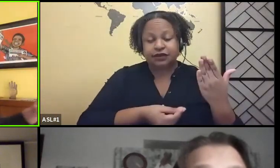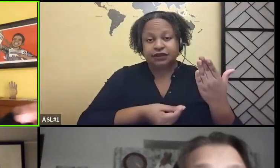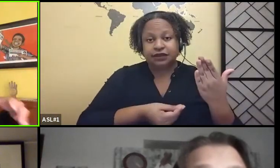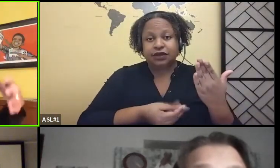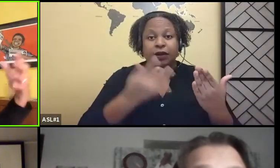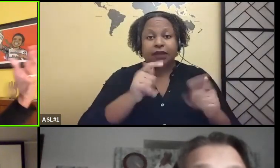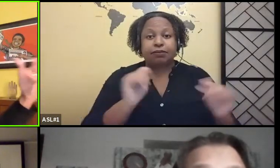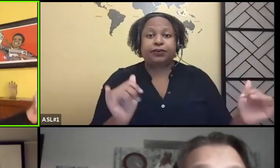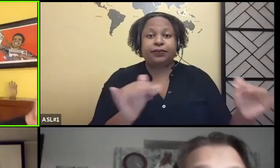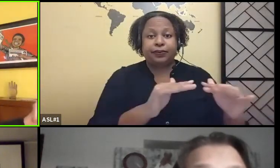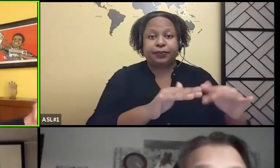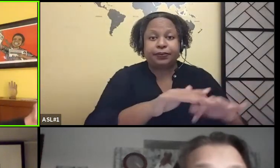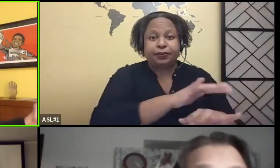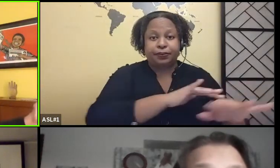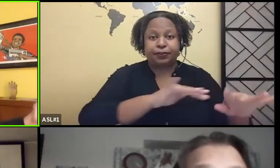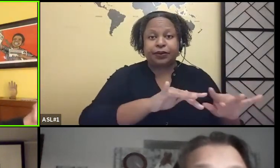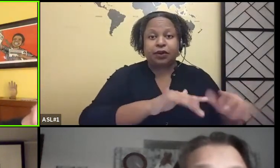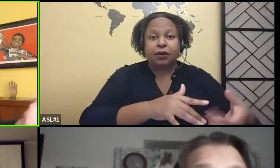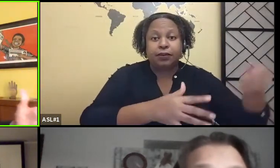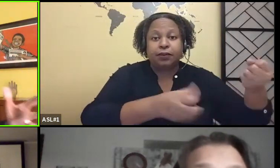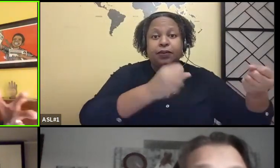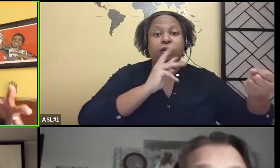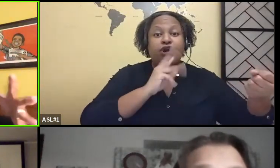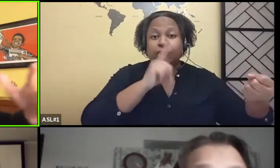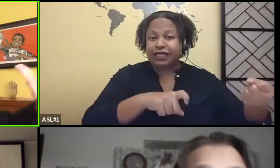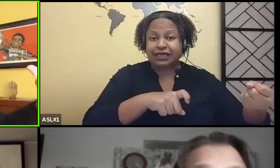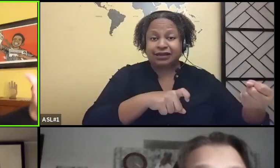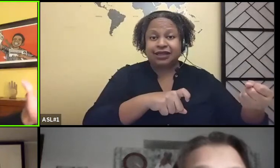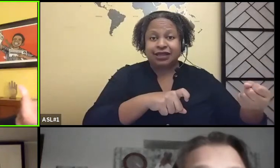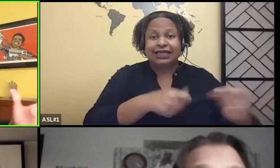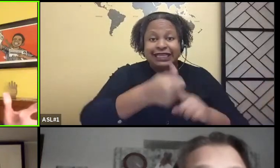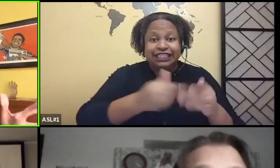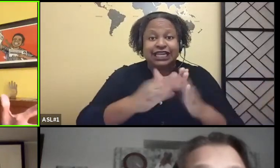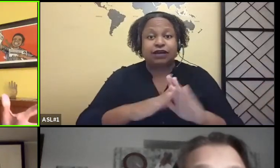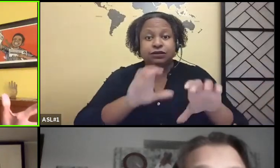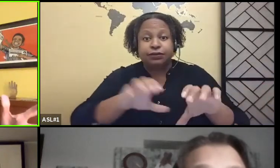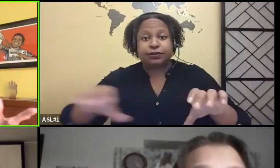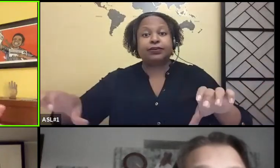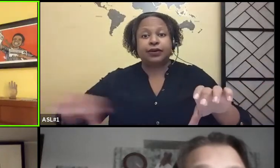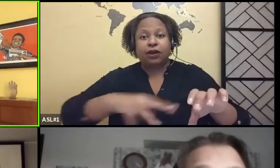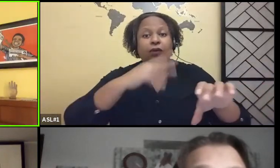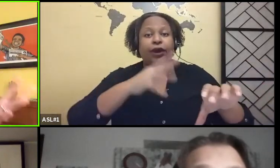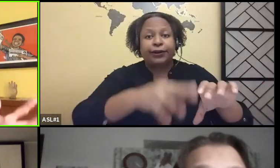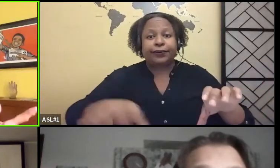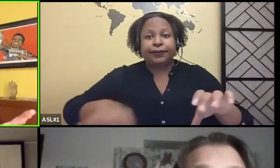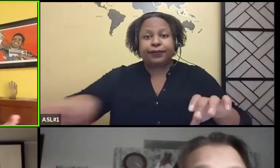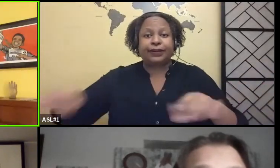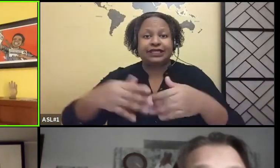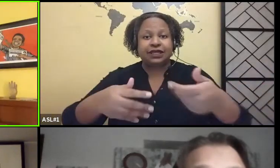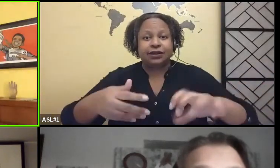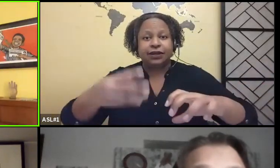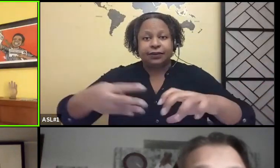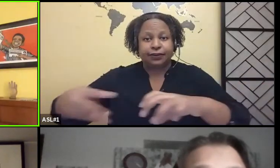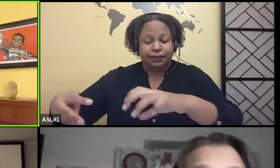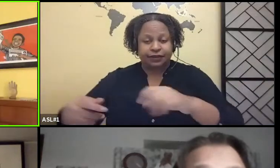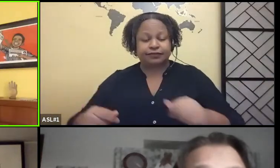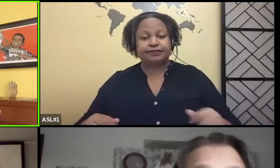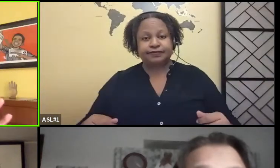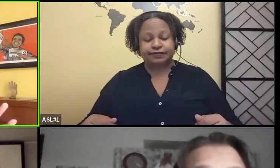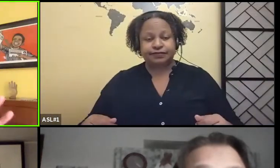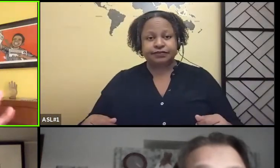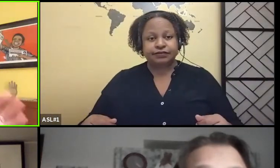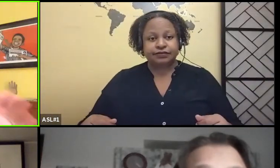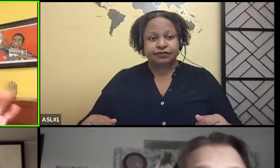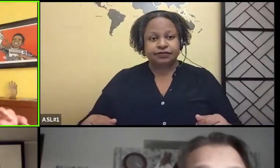And so a new kind of productivity of social life comes into being. It can be great, it can be terrible. I'm